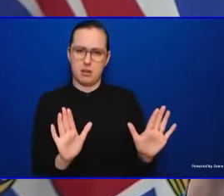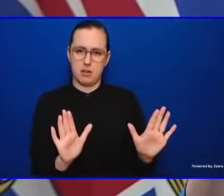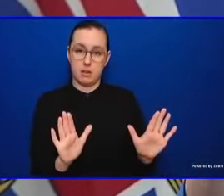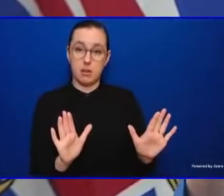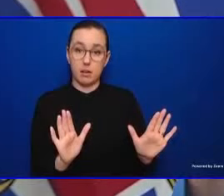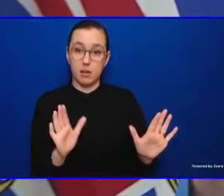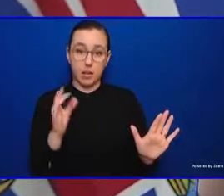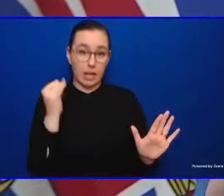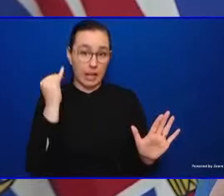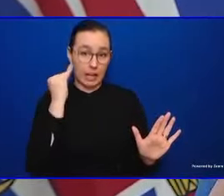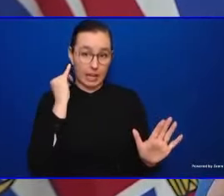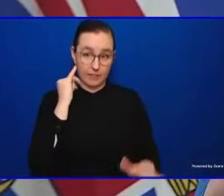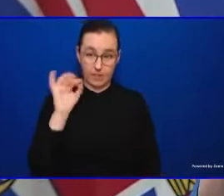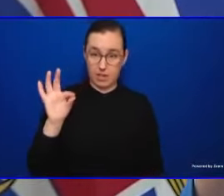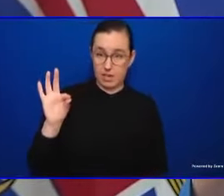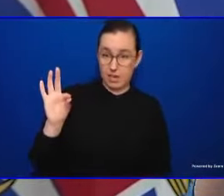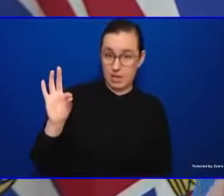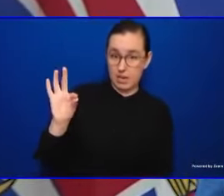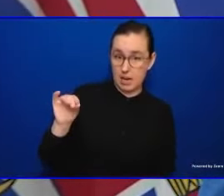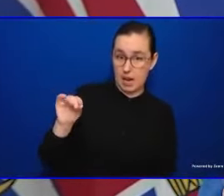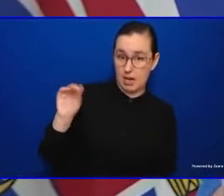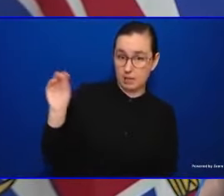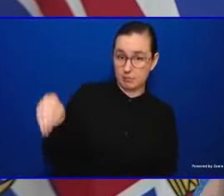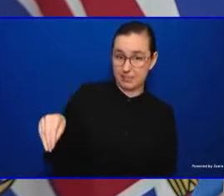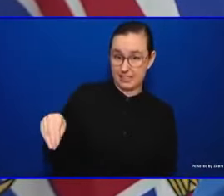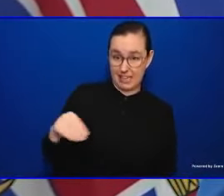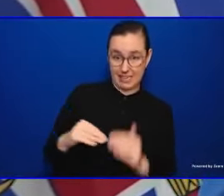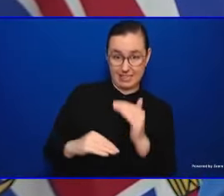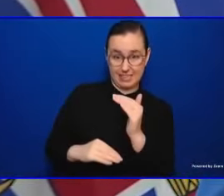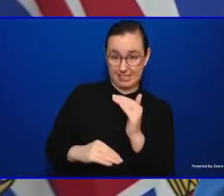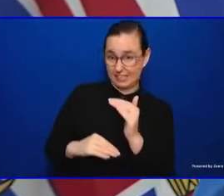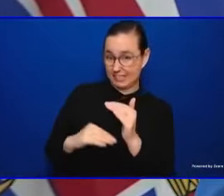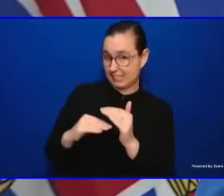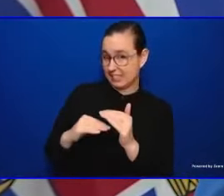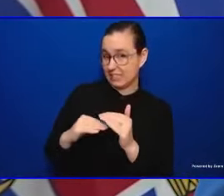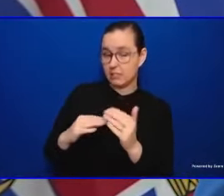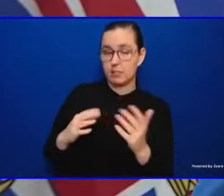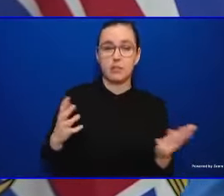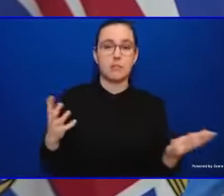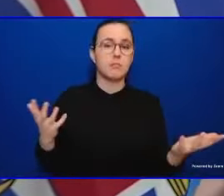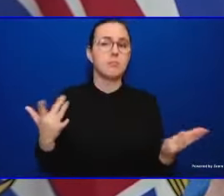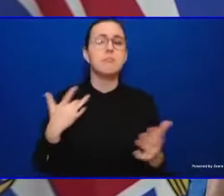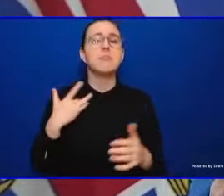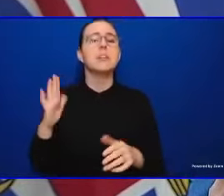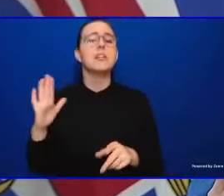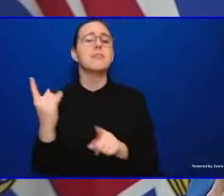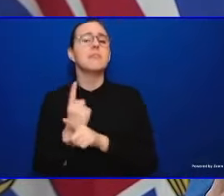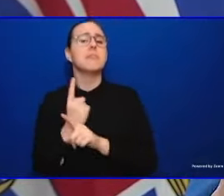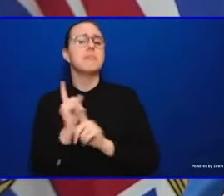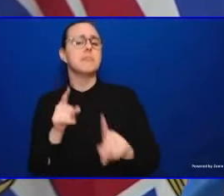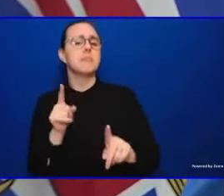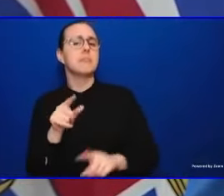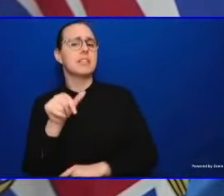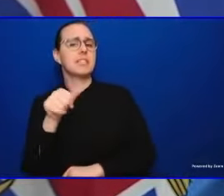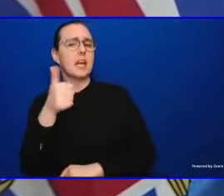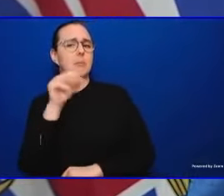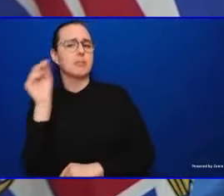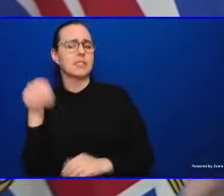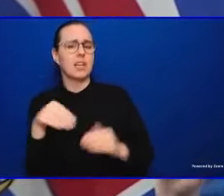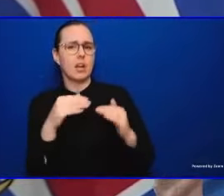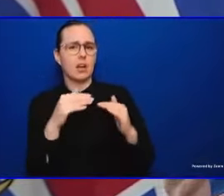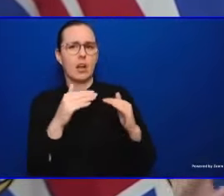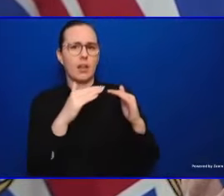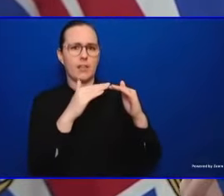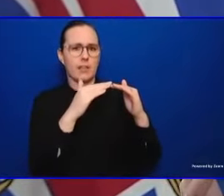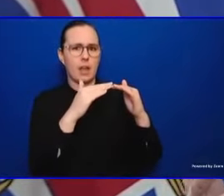90%, and their attendance drops, you know, down towards 80%, then that will be a trigger. But they